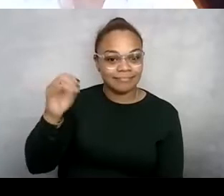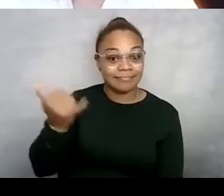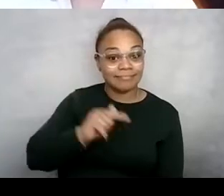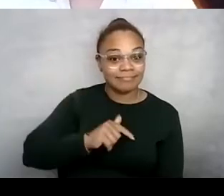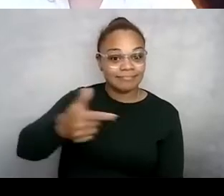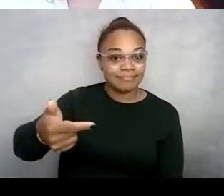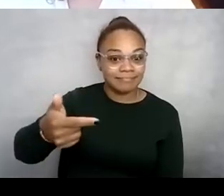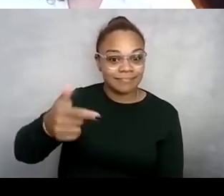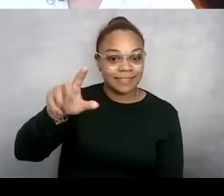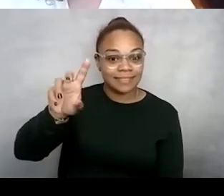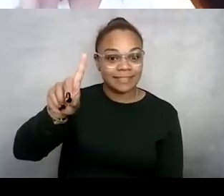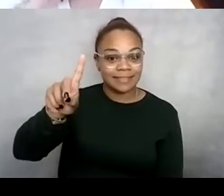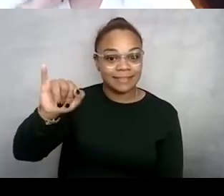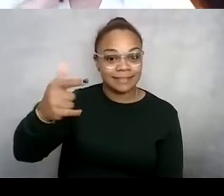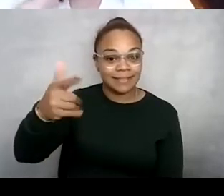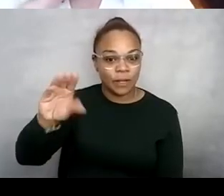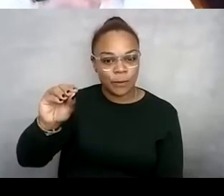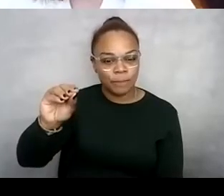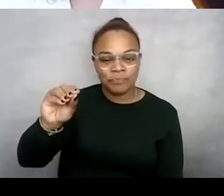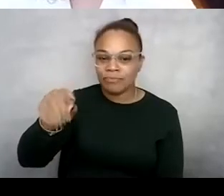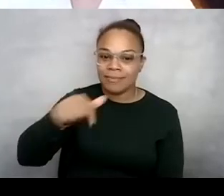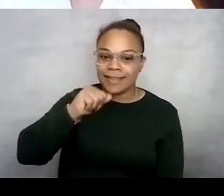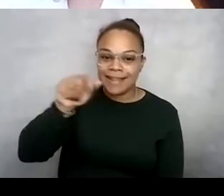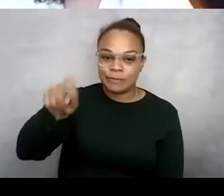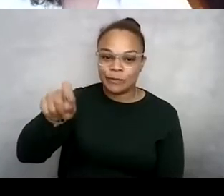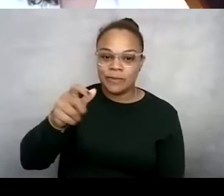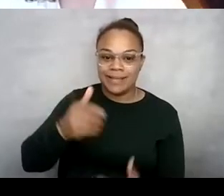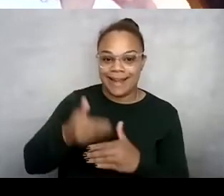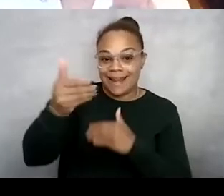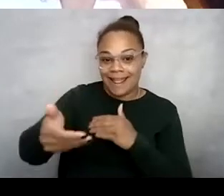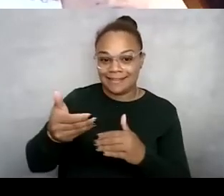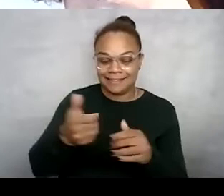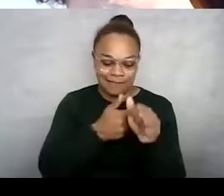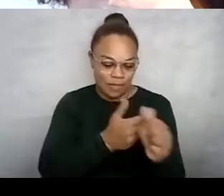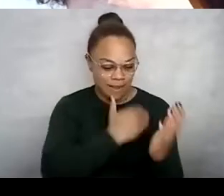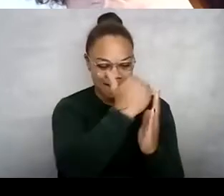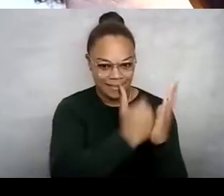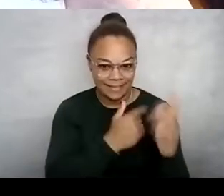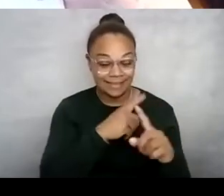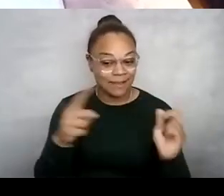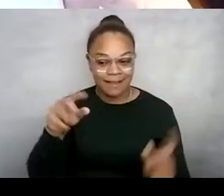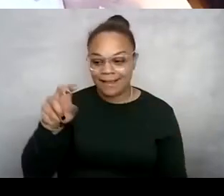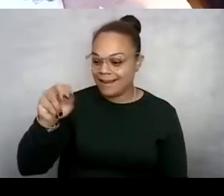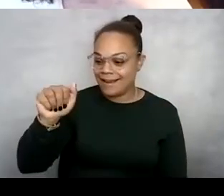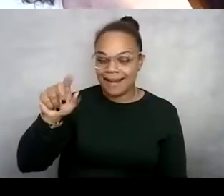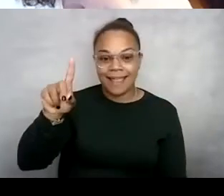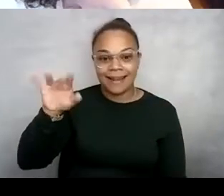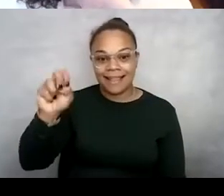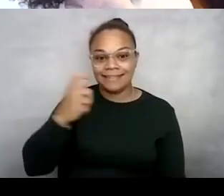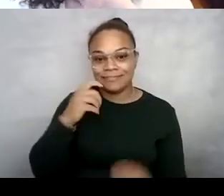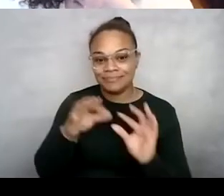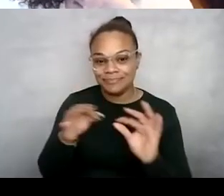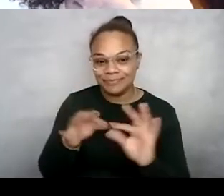you weren't next in my list, but something that Nadine just said reminded me of something in your past. Didn't